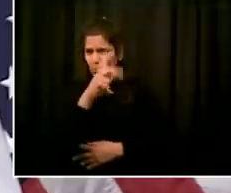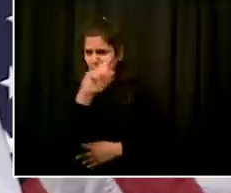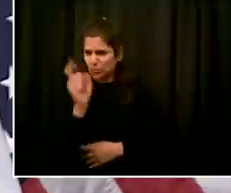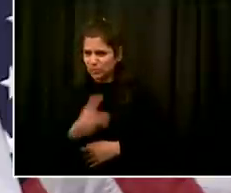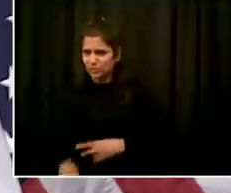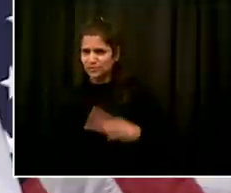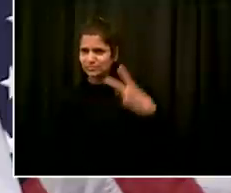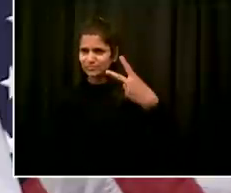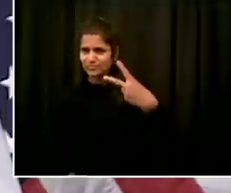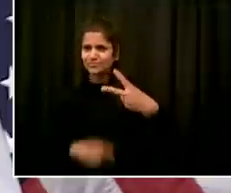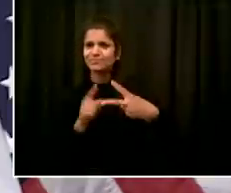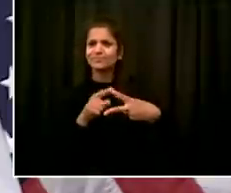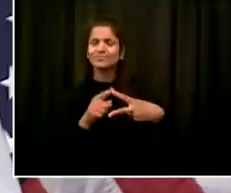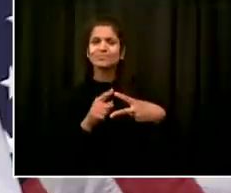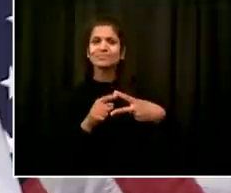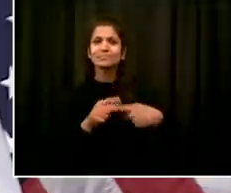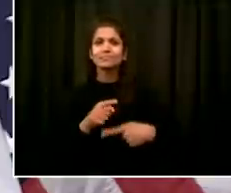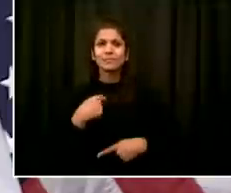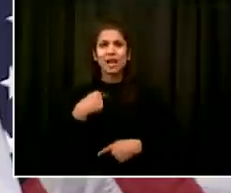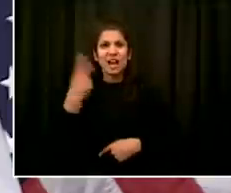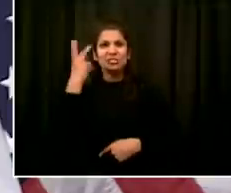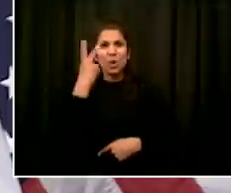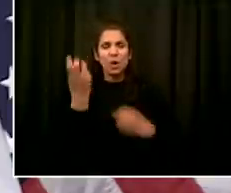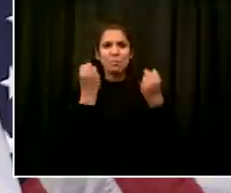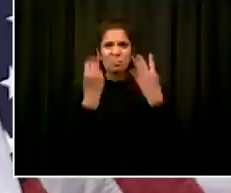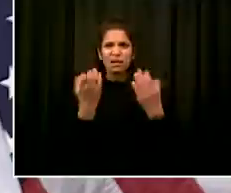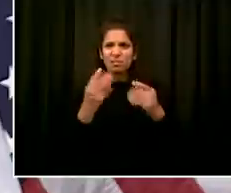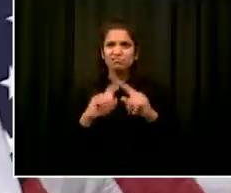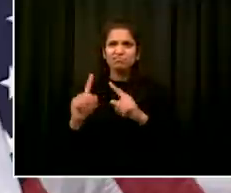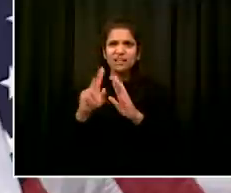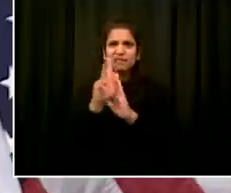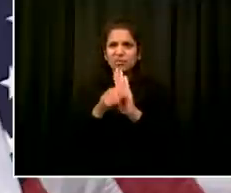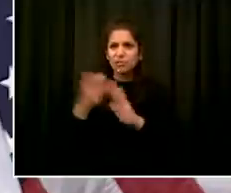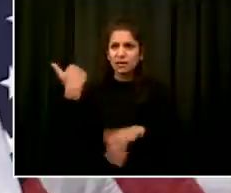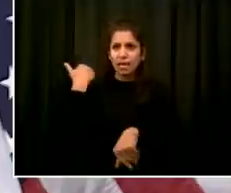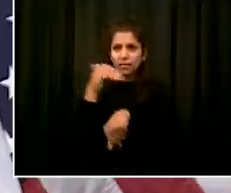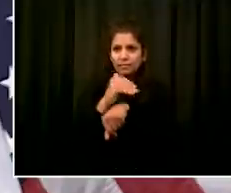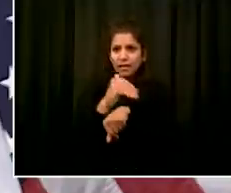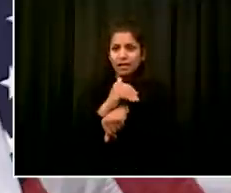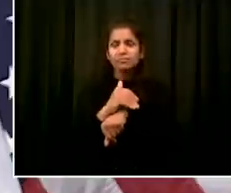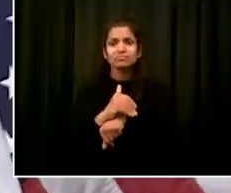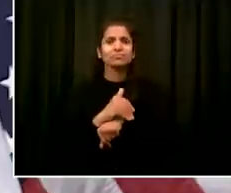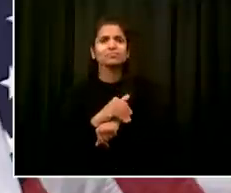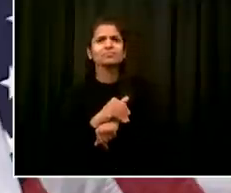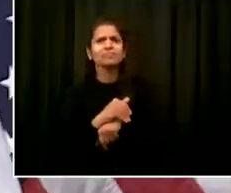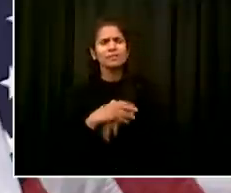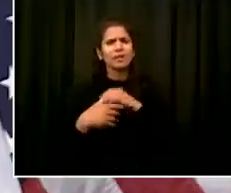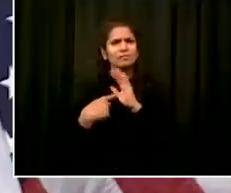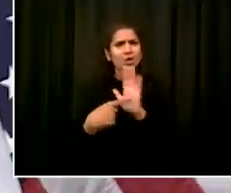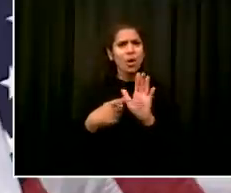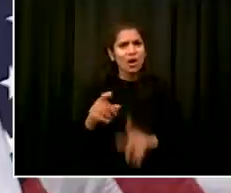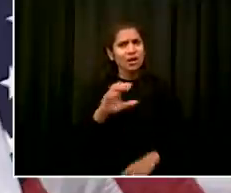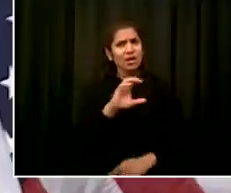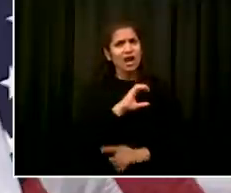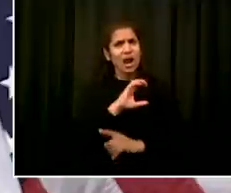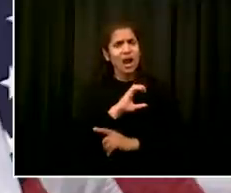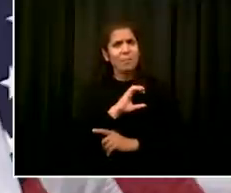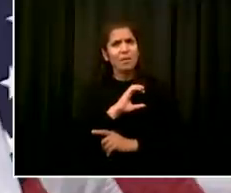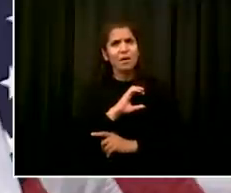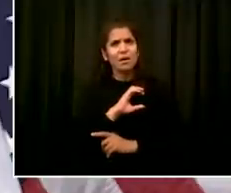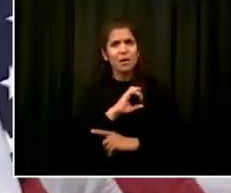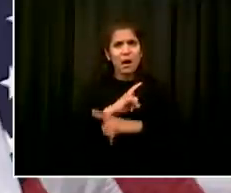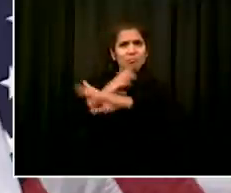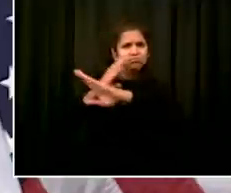from last night showing the NYPD detaining people on the streets, sometimes for seemingly no reason, including essential workers